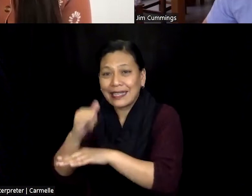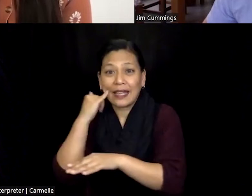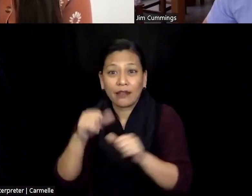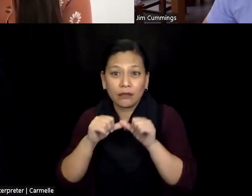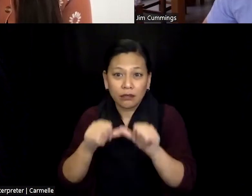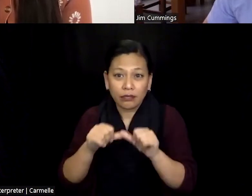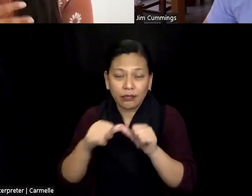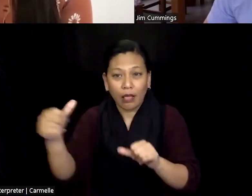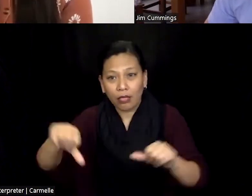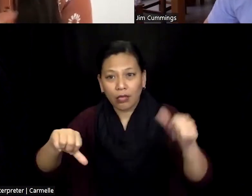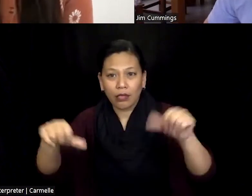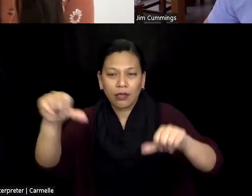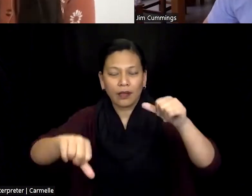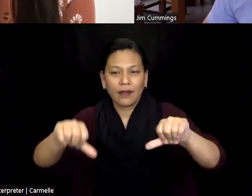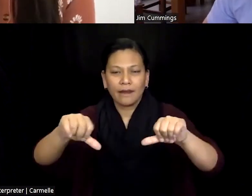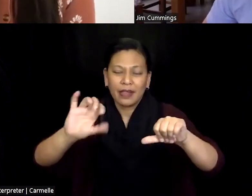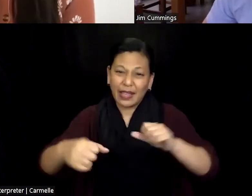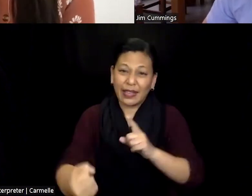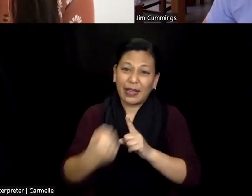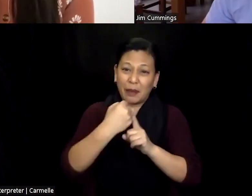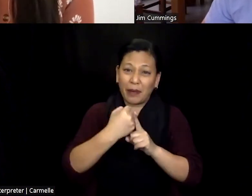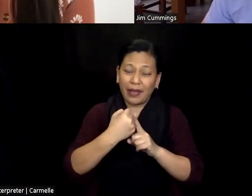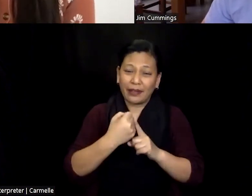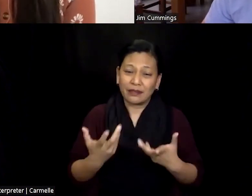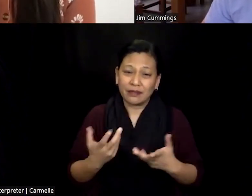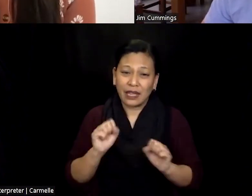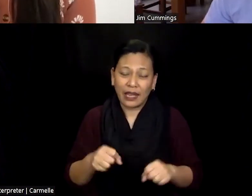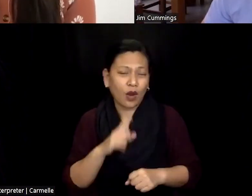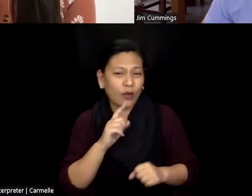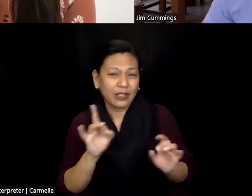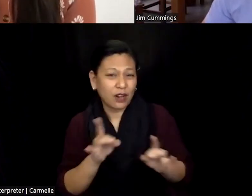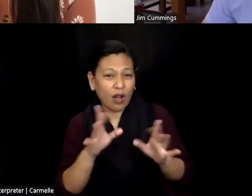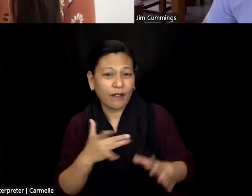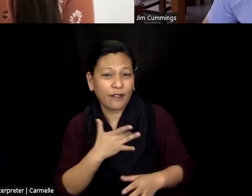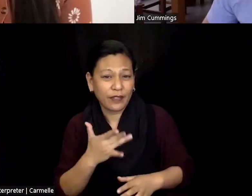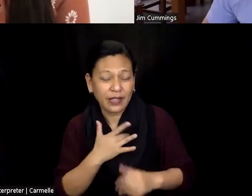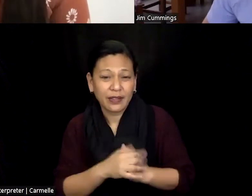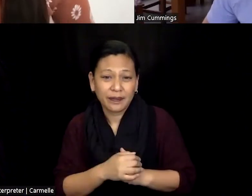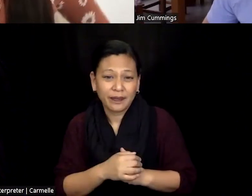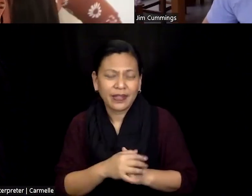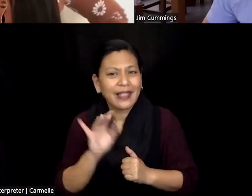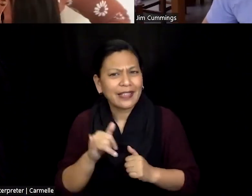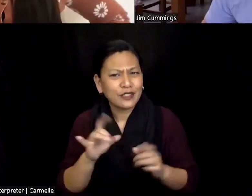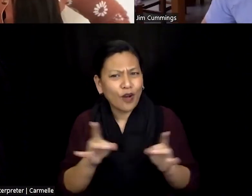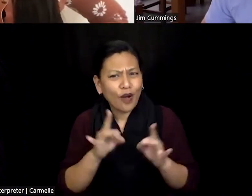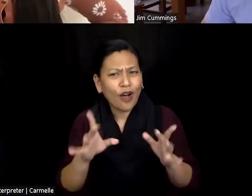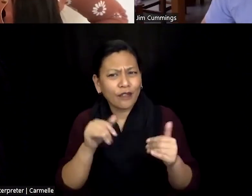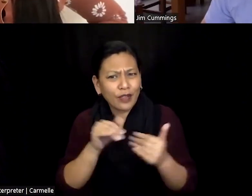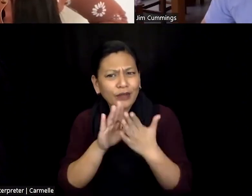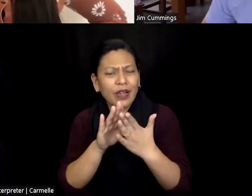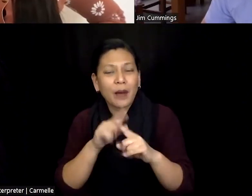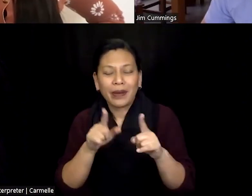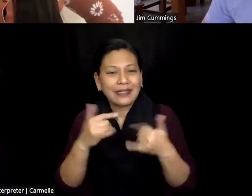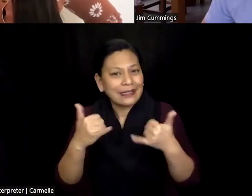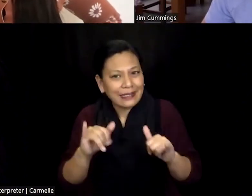facing rejection. That's like a part of you, I imagine, right? It's awful. It's a really brutal thing to face, but you have to face it.